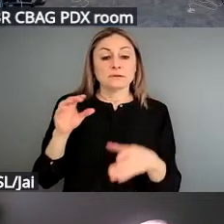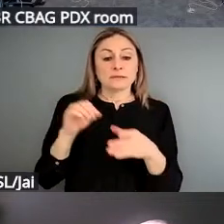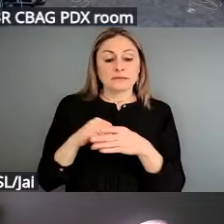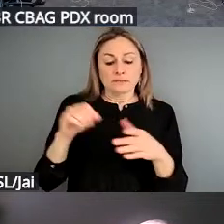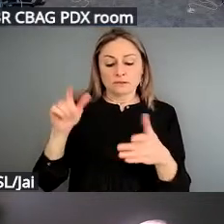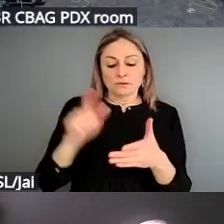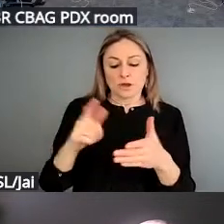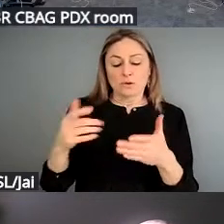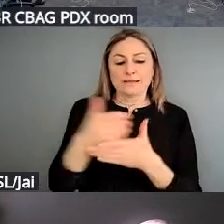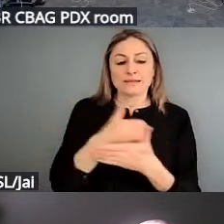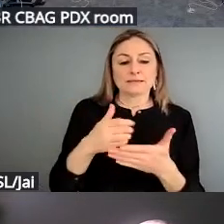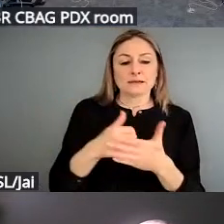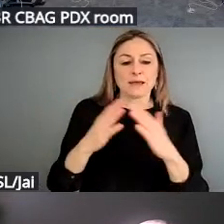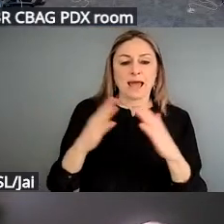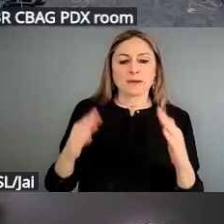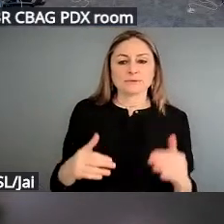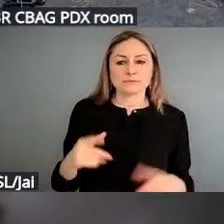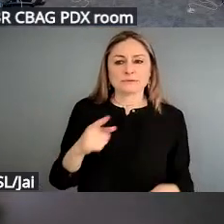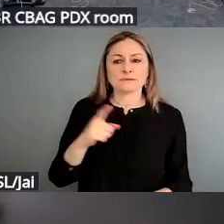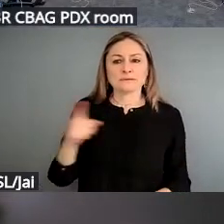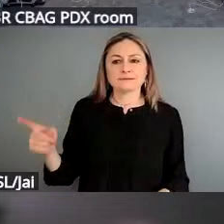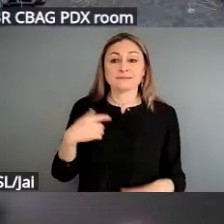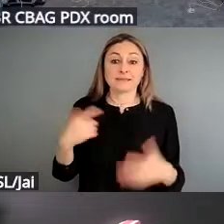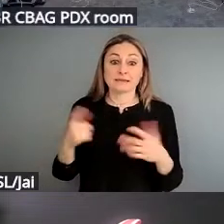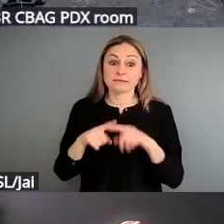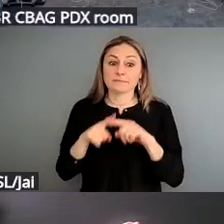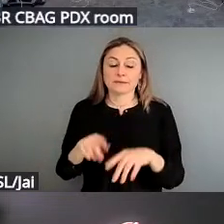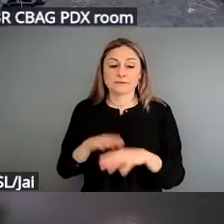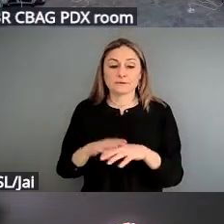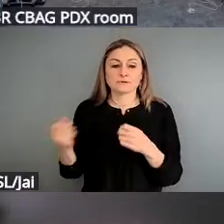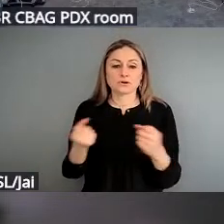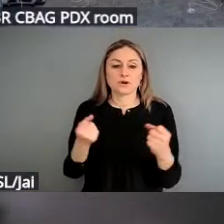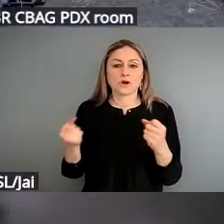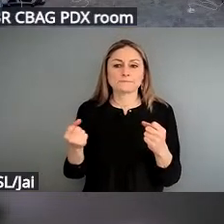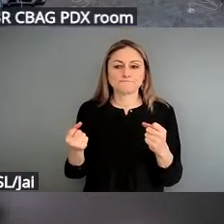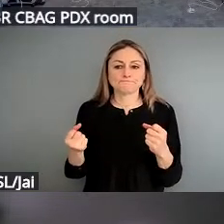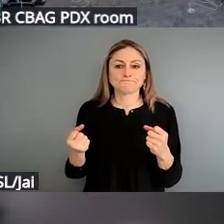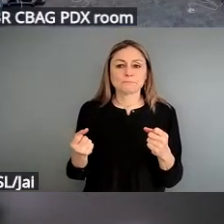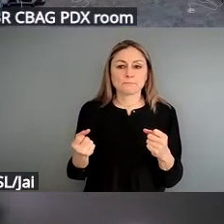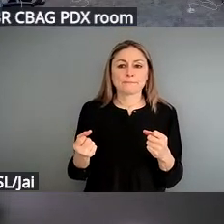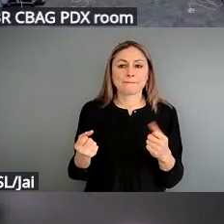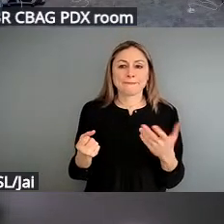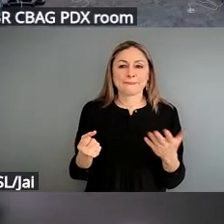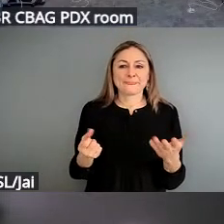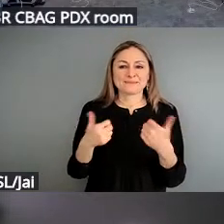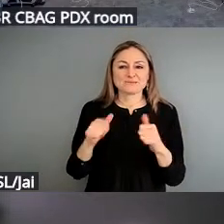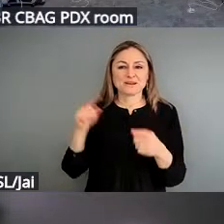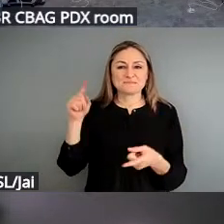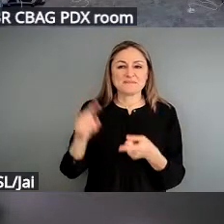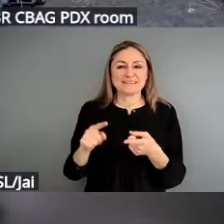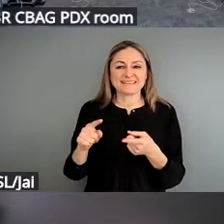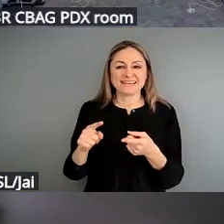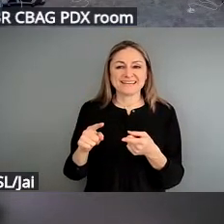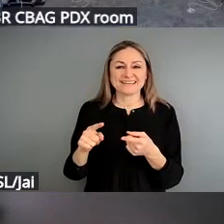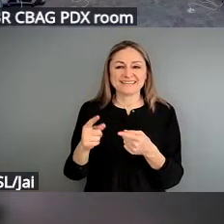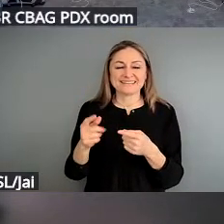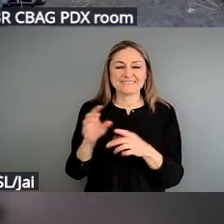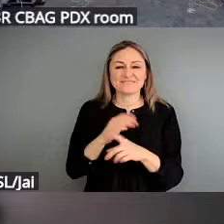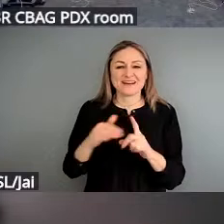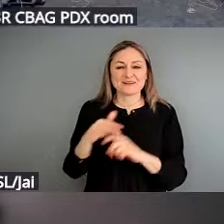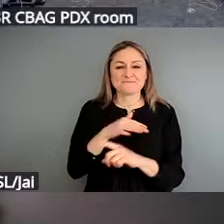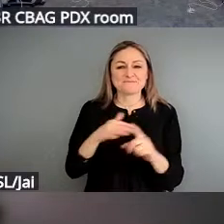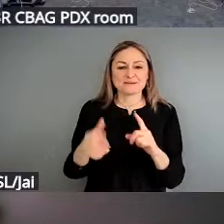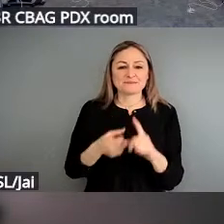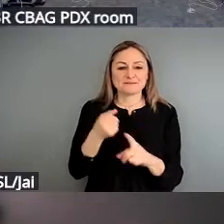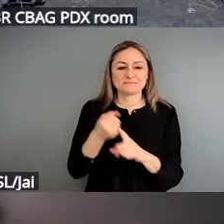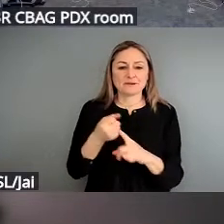housing are really automobile dependent. And so if we're thinking about trying to mitigate the environmental impacts of being near